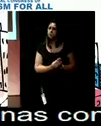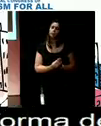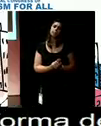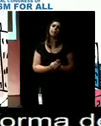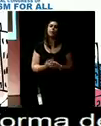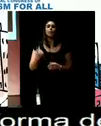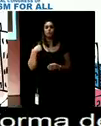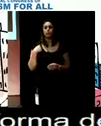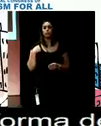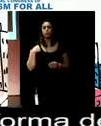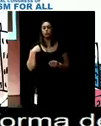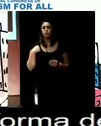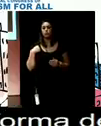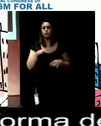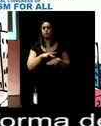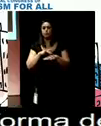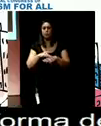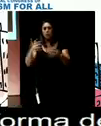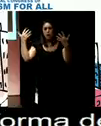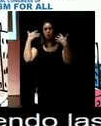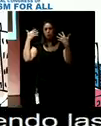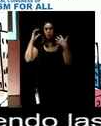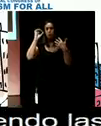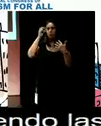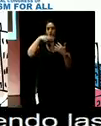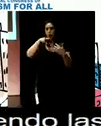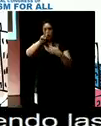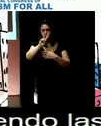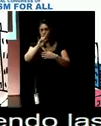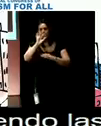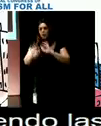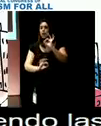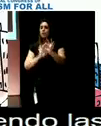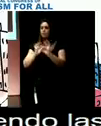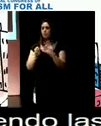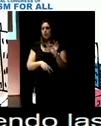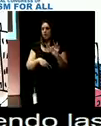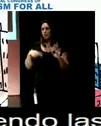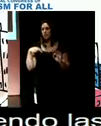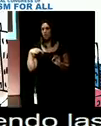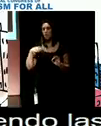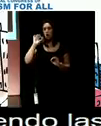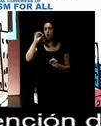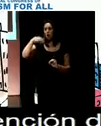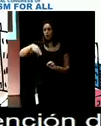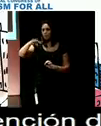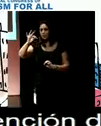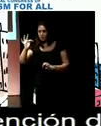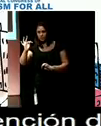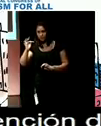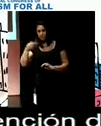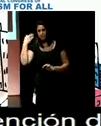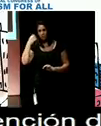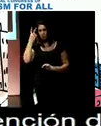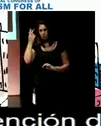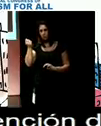Following the recommendations of the Convention of the United Nations, the General Assembly of the WTO